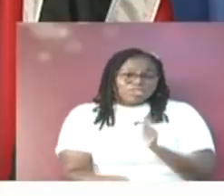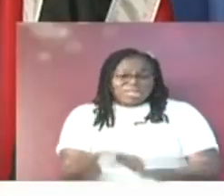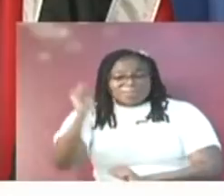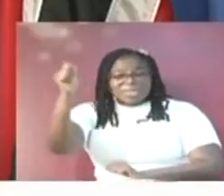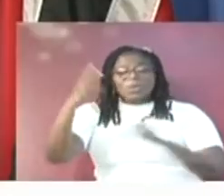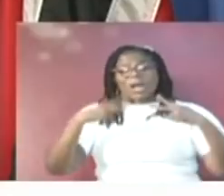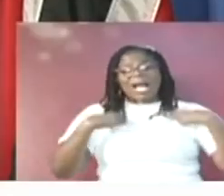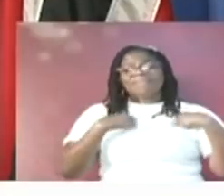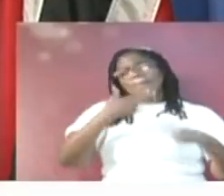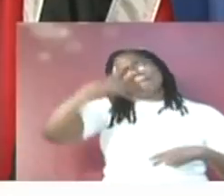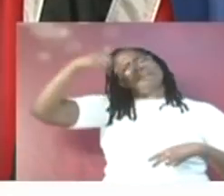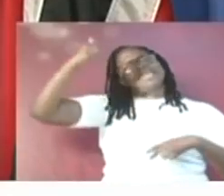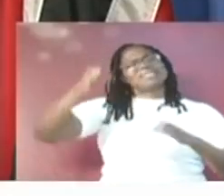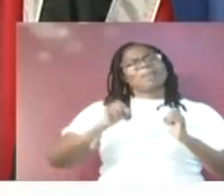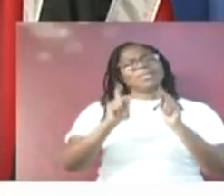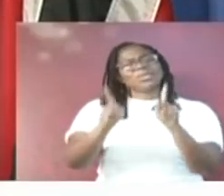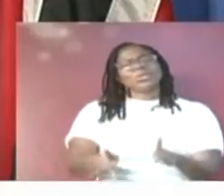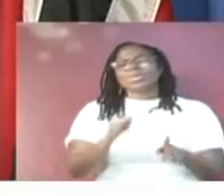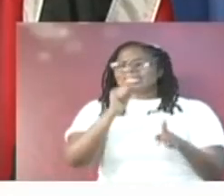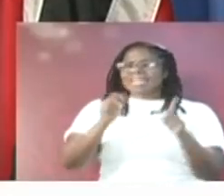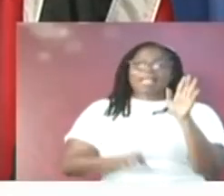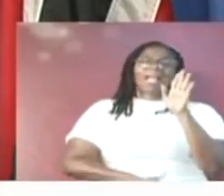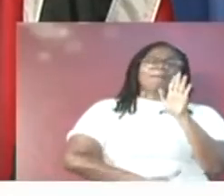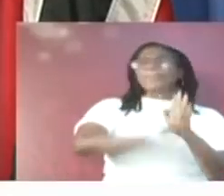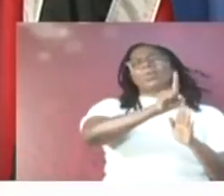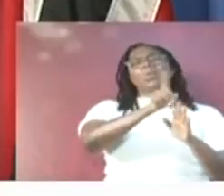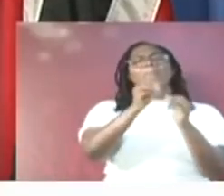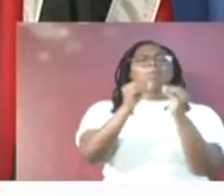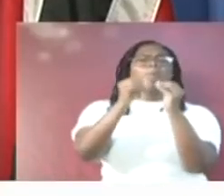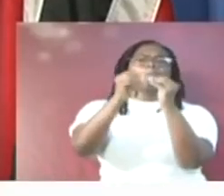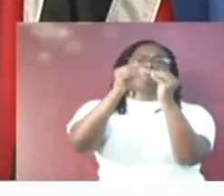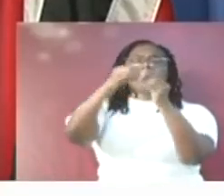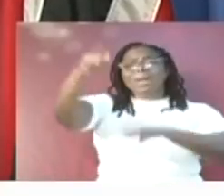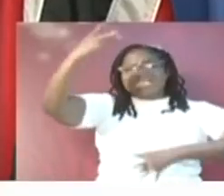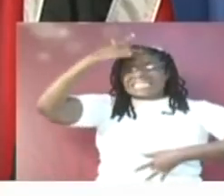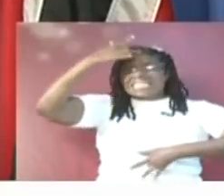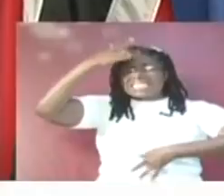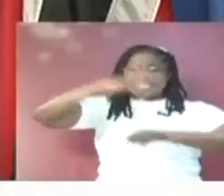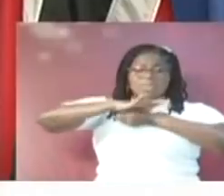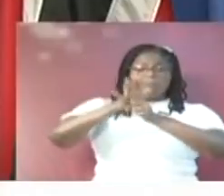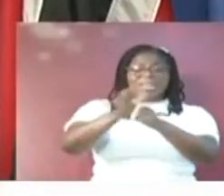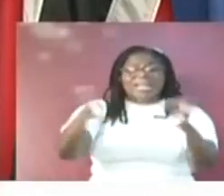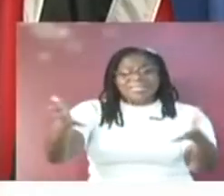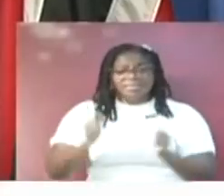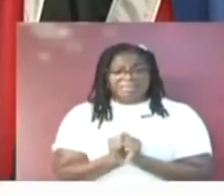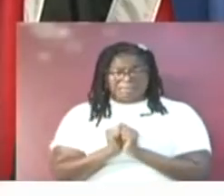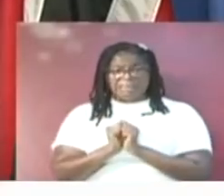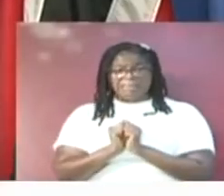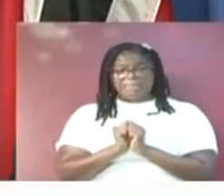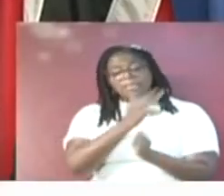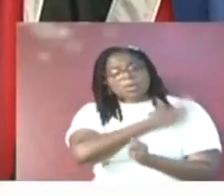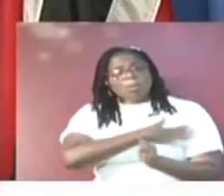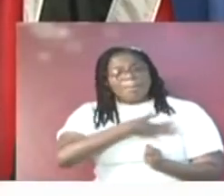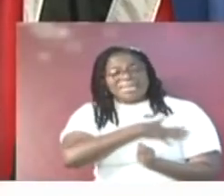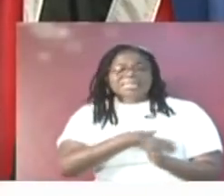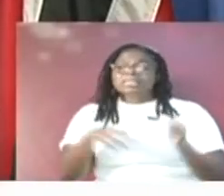not increasing our infection rate, and more importantly, of turning around the direction of the infection rate.